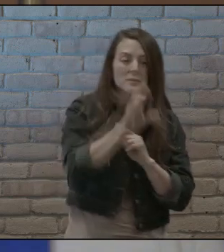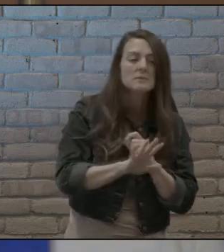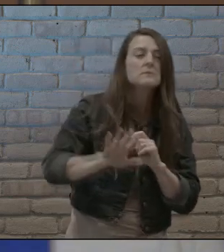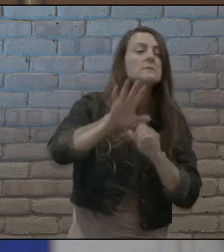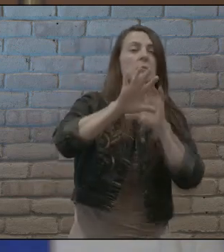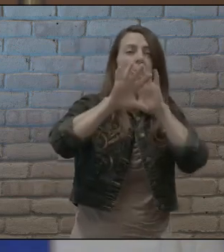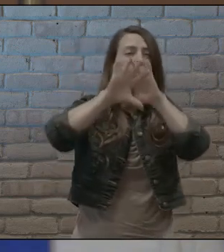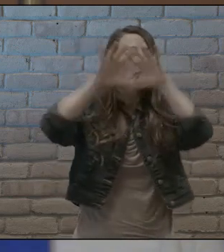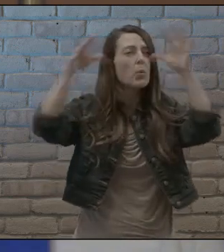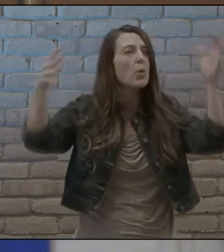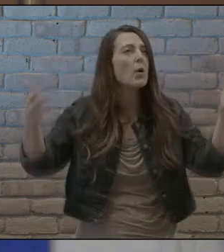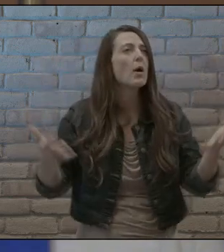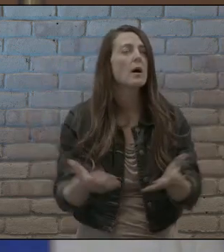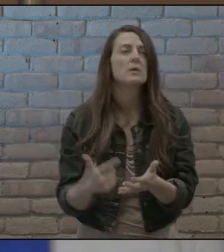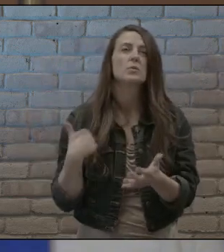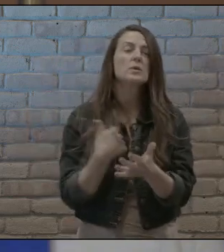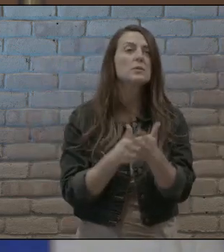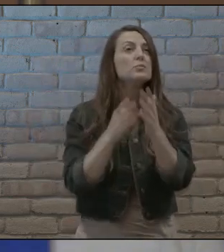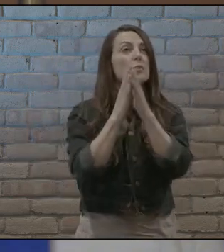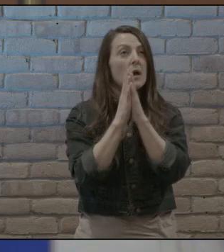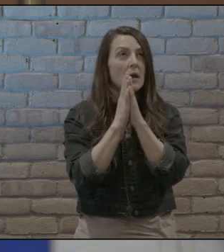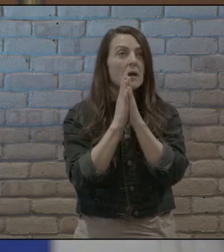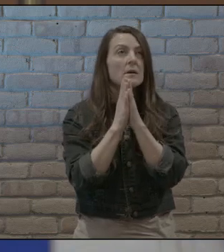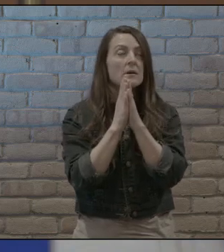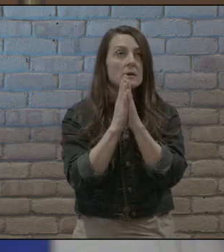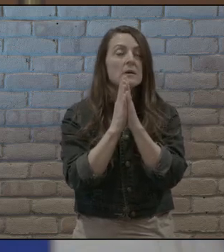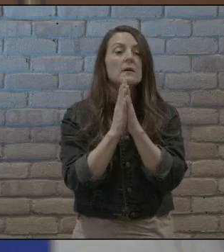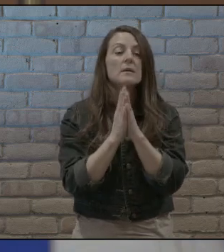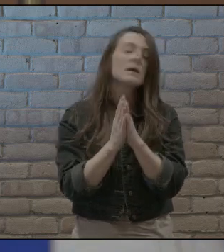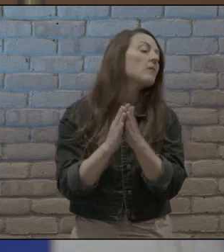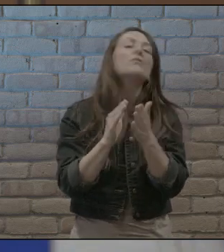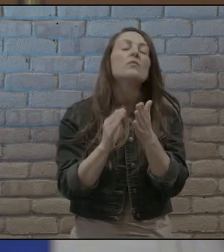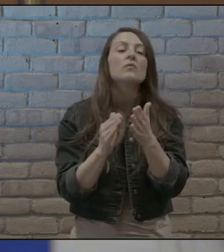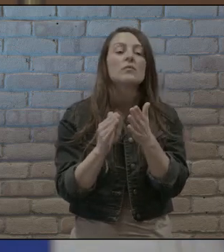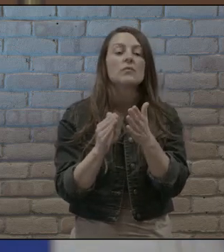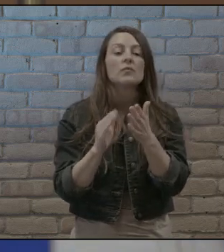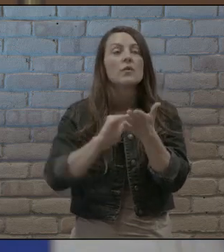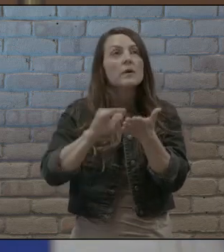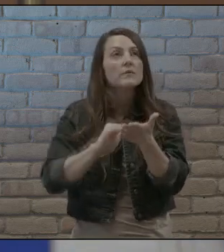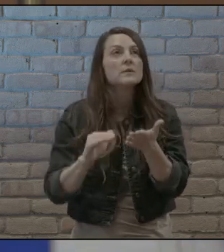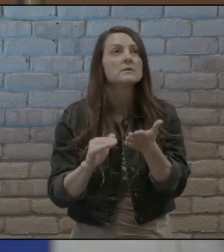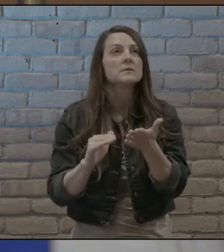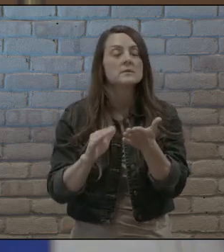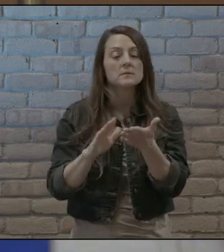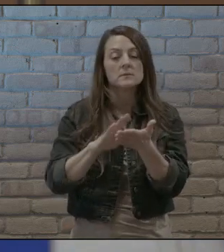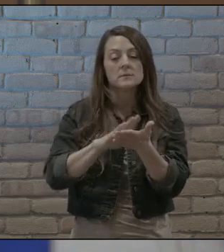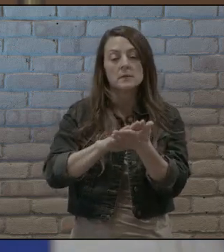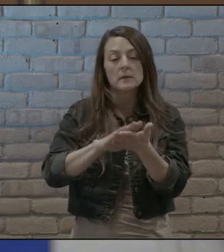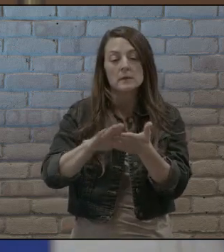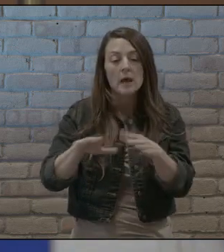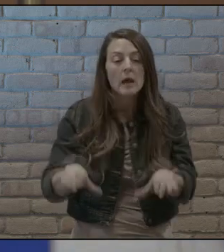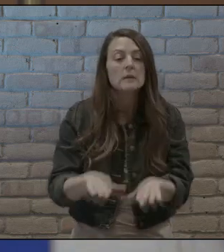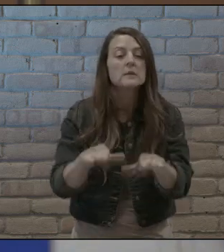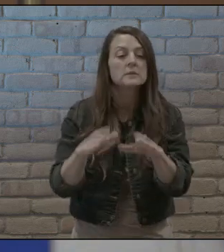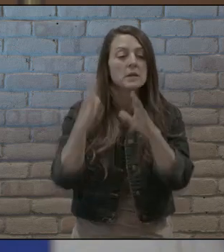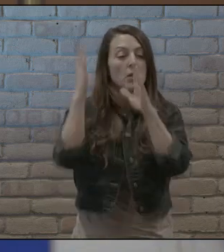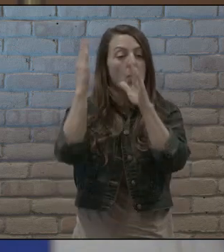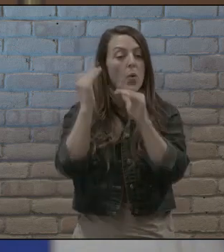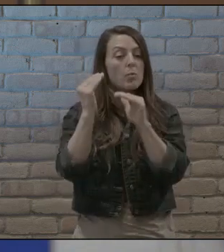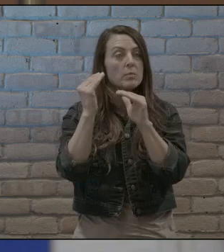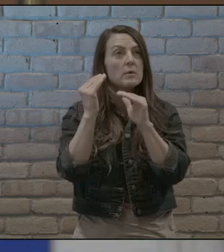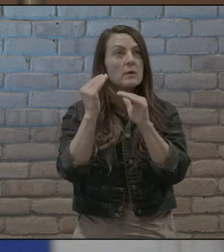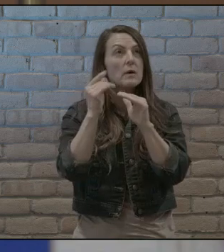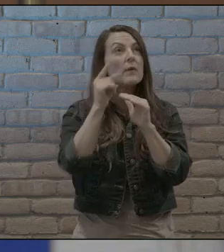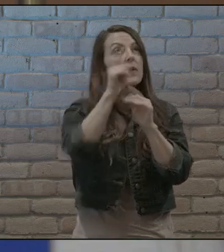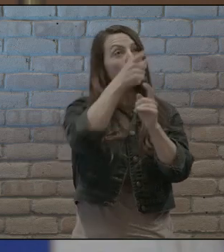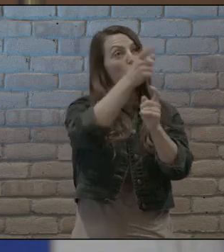we pray that forgiveness and kindness and hope that has been given to us